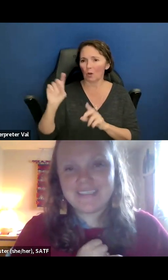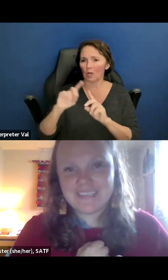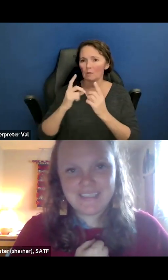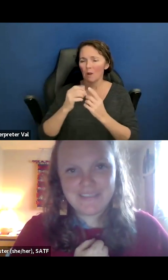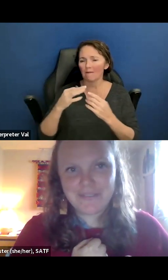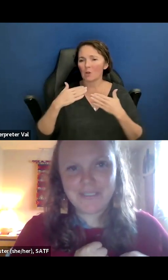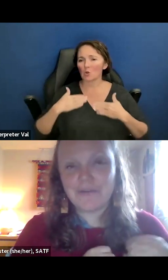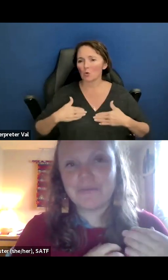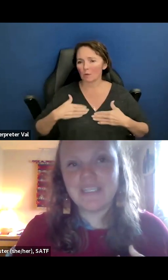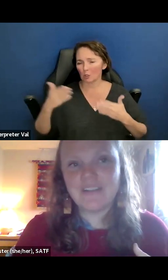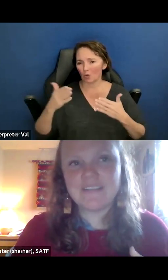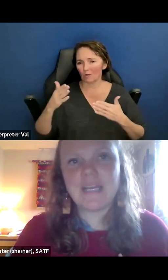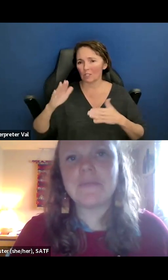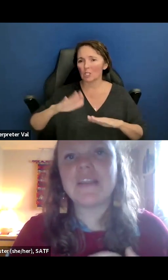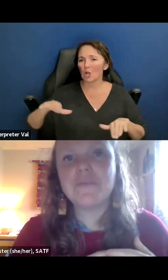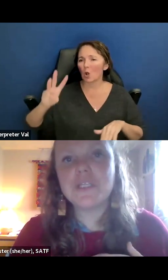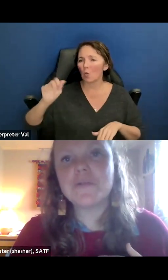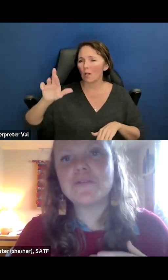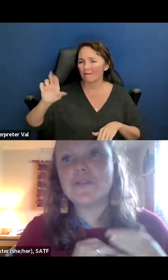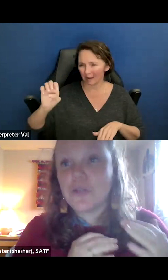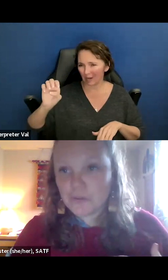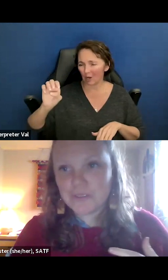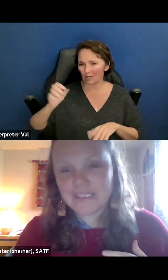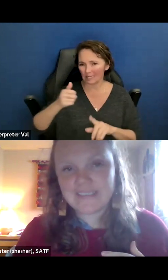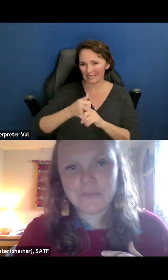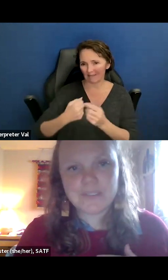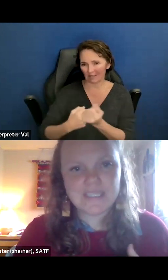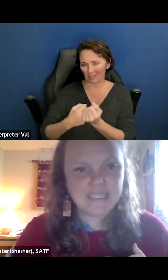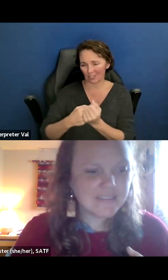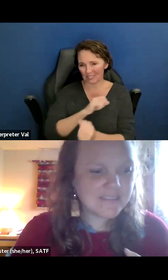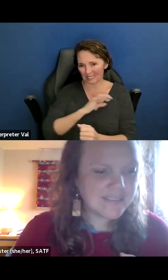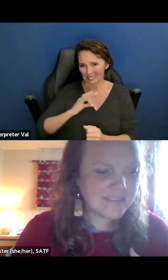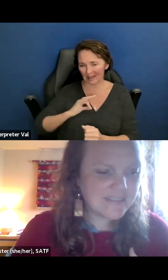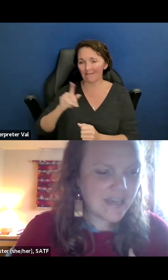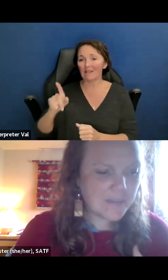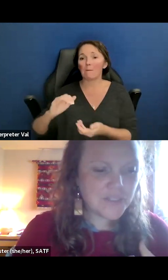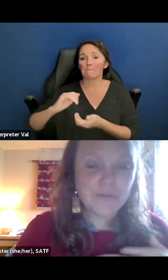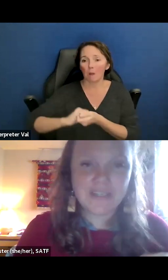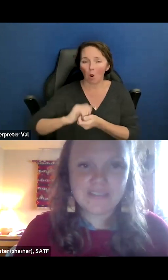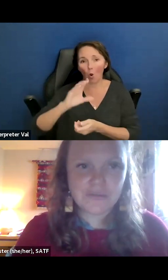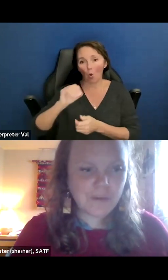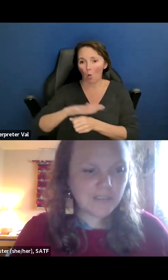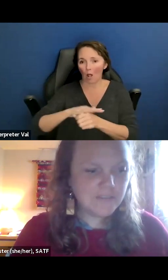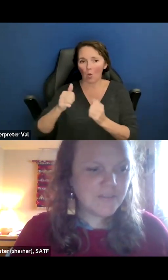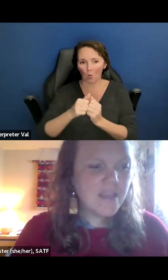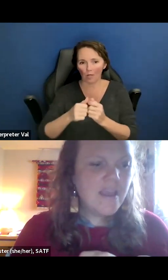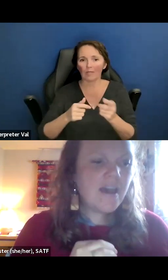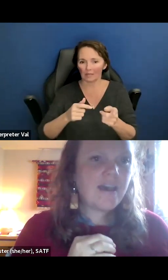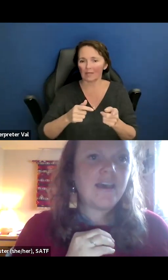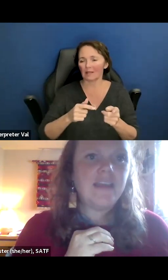have existed for a really long time, but I think one of the most notable examples is since